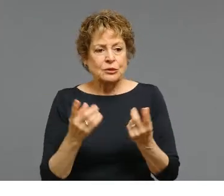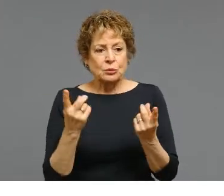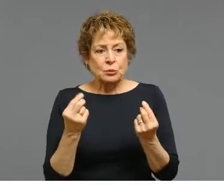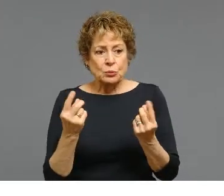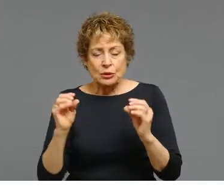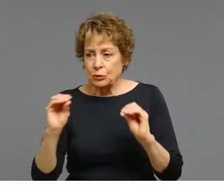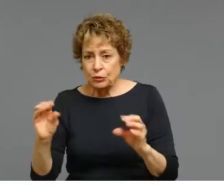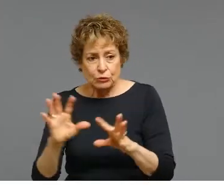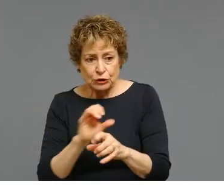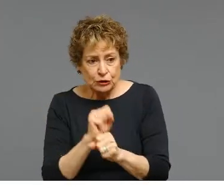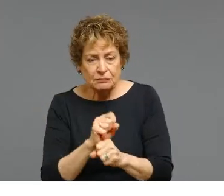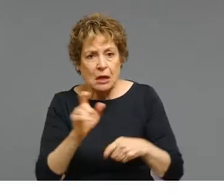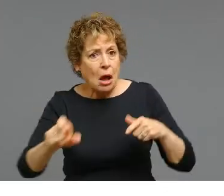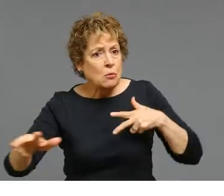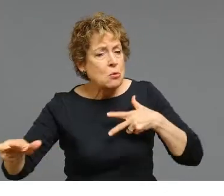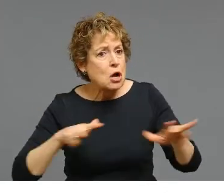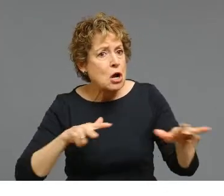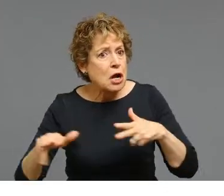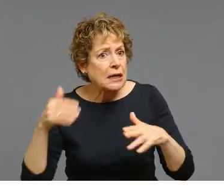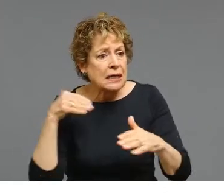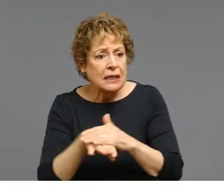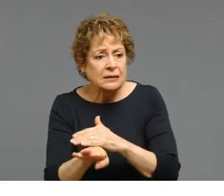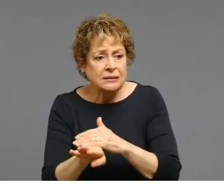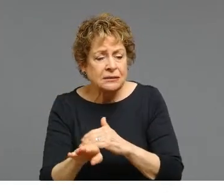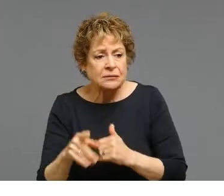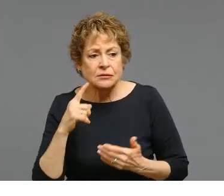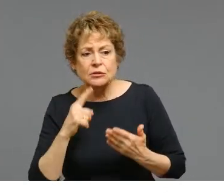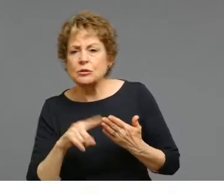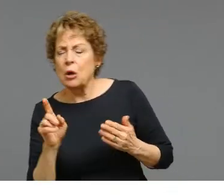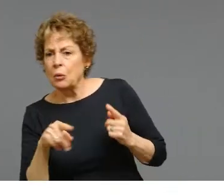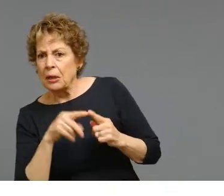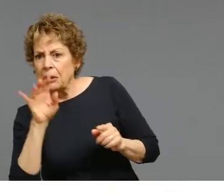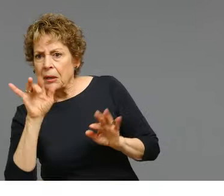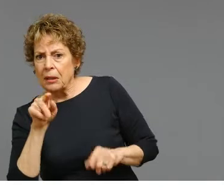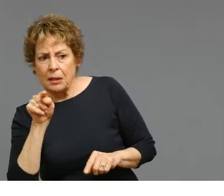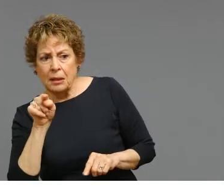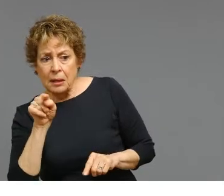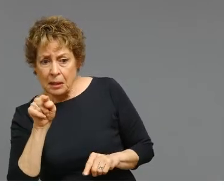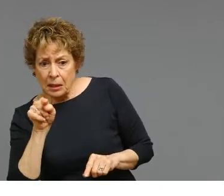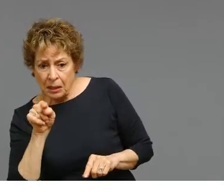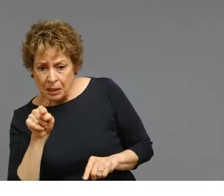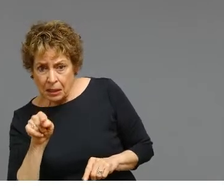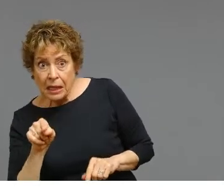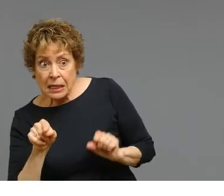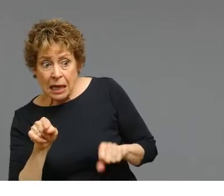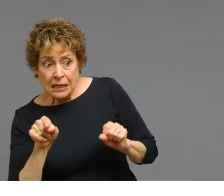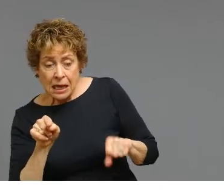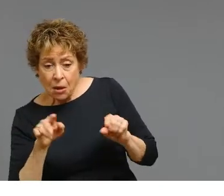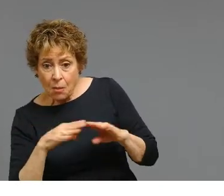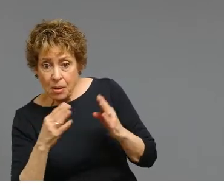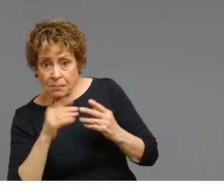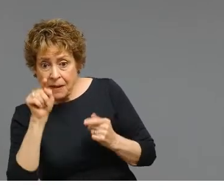the hours and days of operations at those sites to make sure that they are open. And